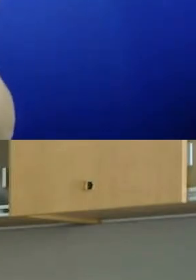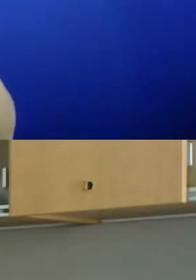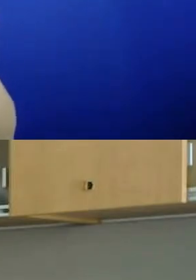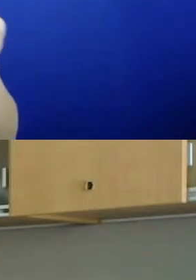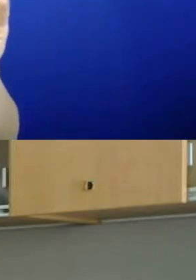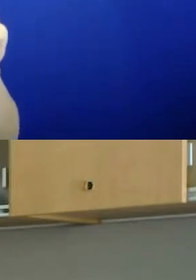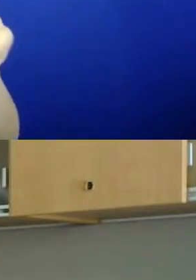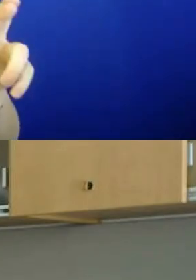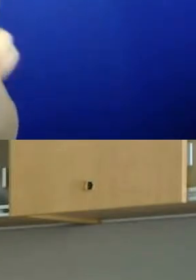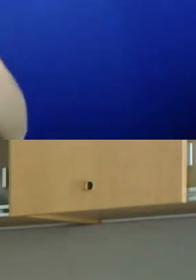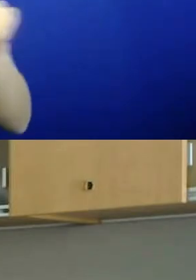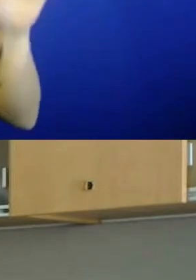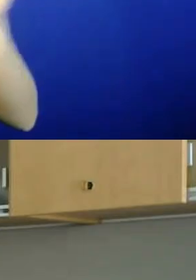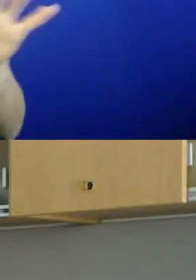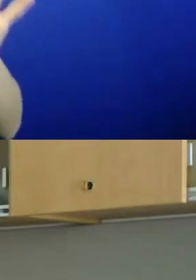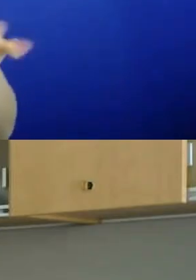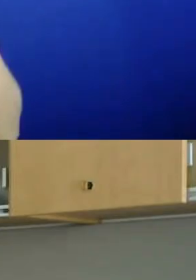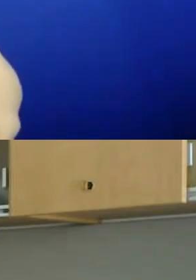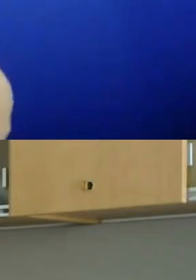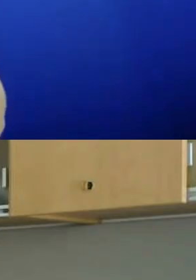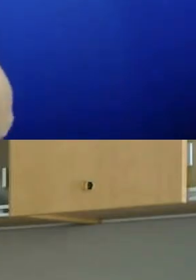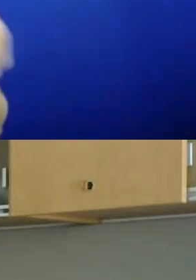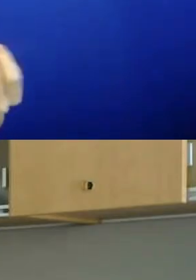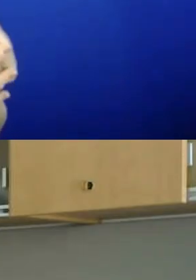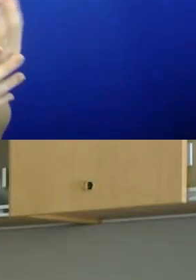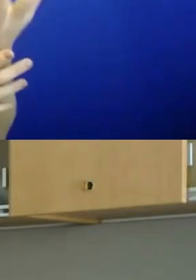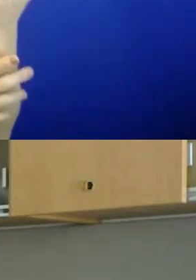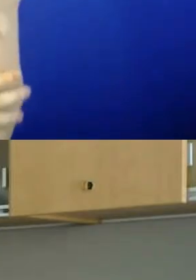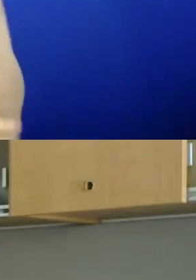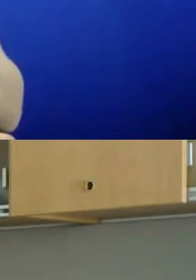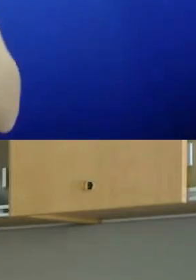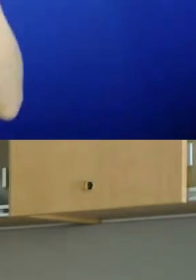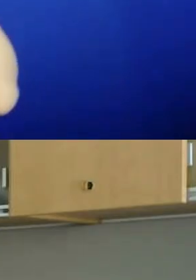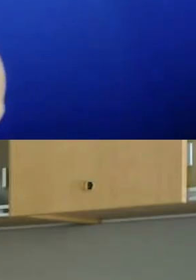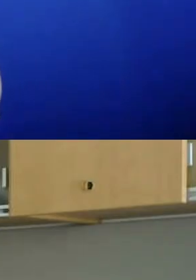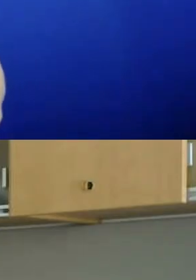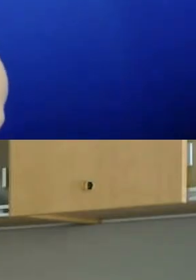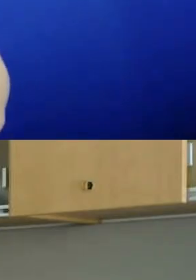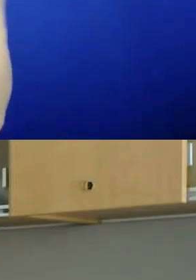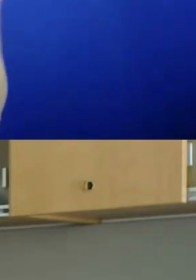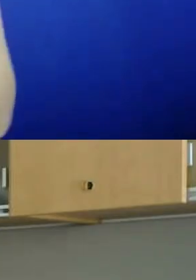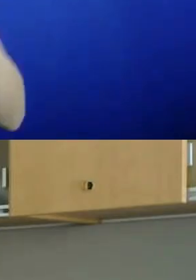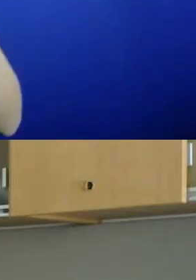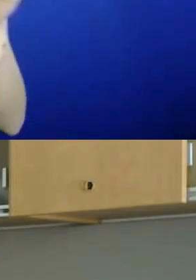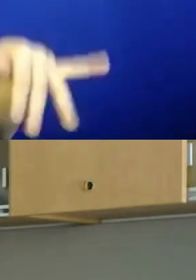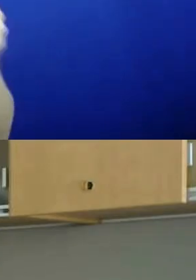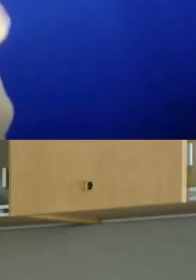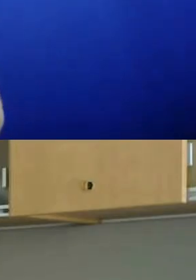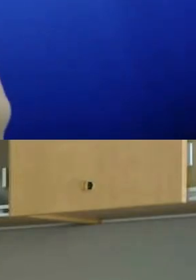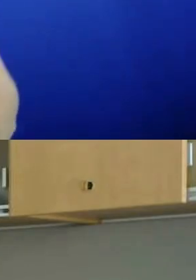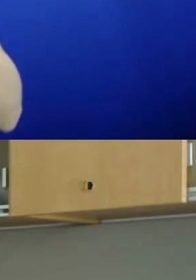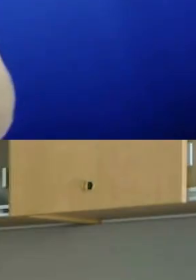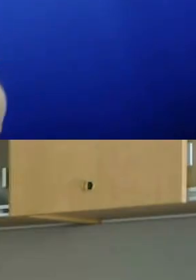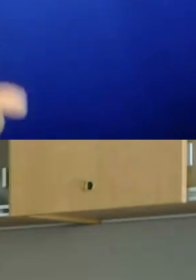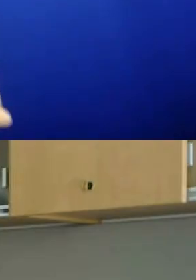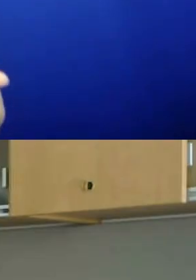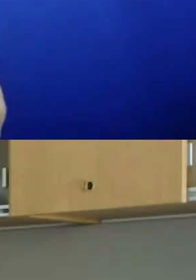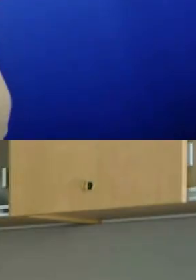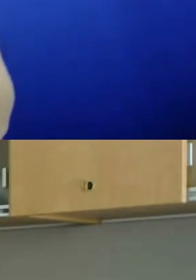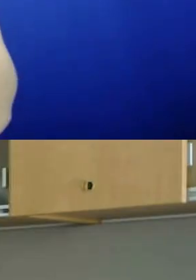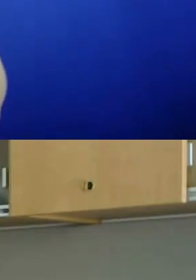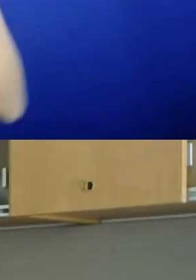chemicals. So if you are growing it yourself, you know everything that is in that plant is the one thing I would